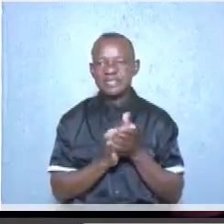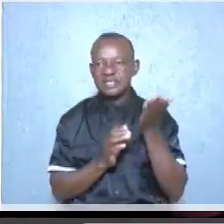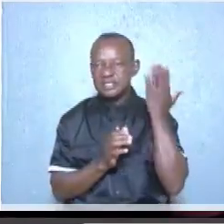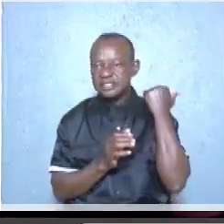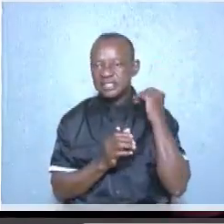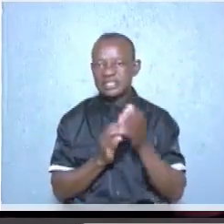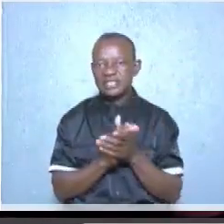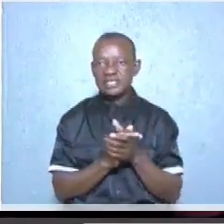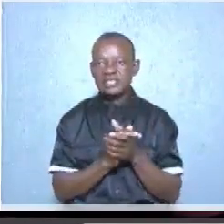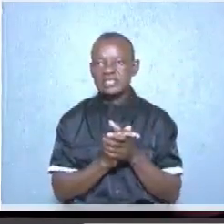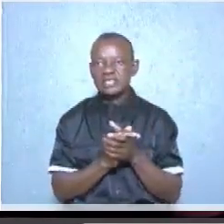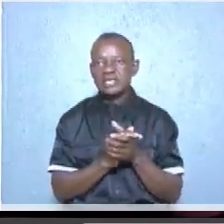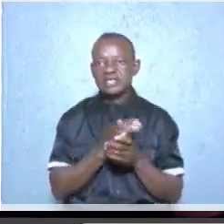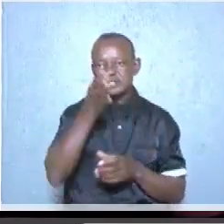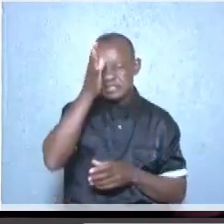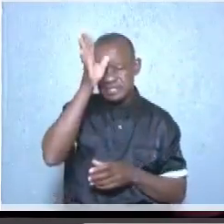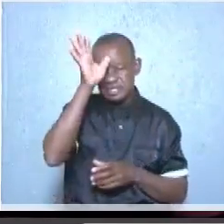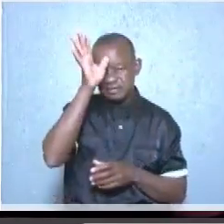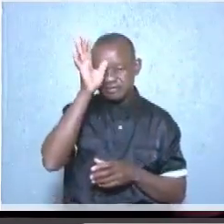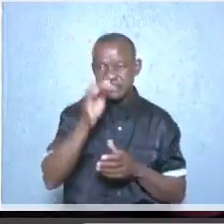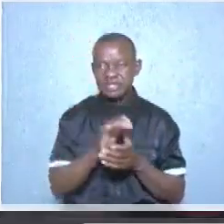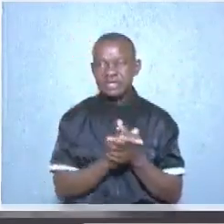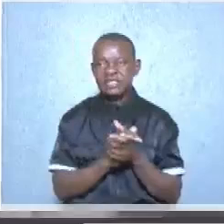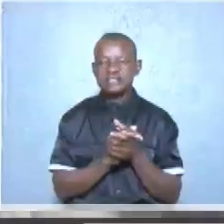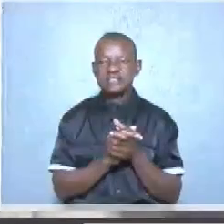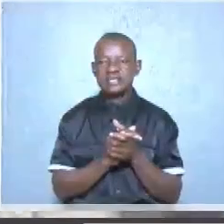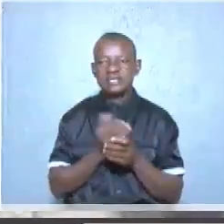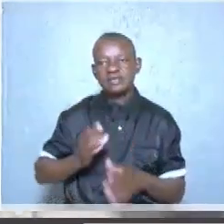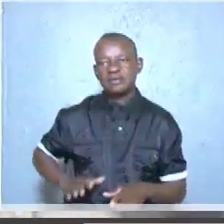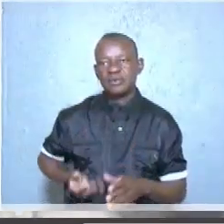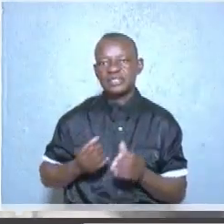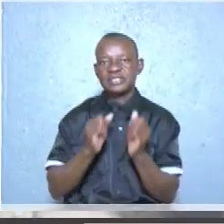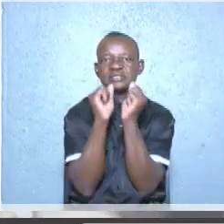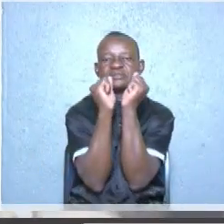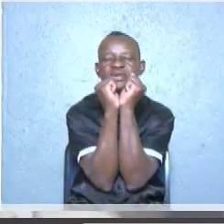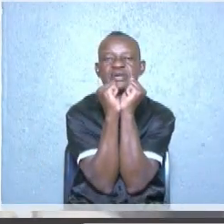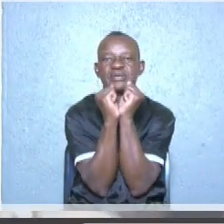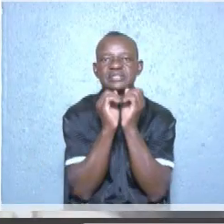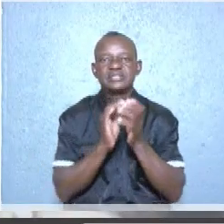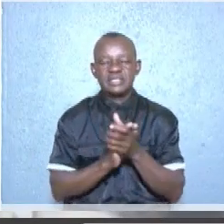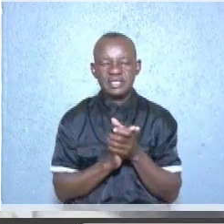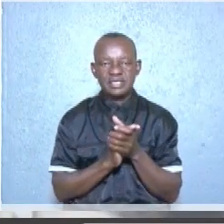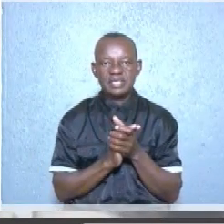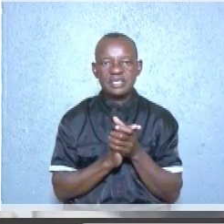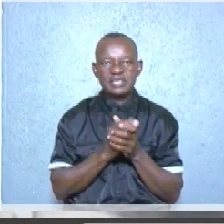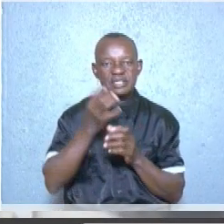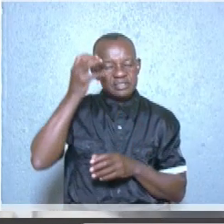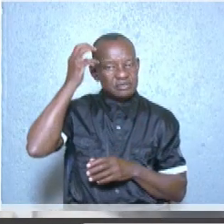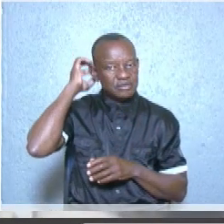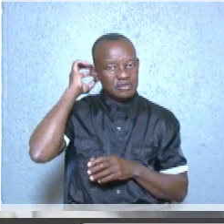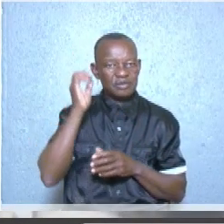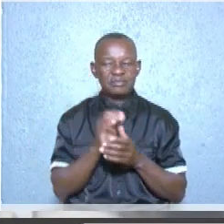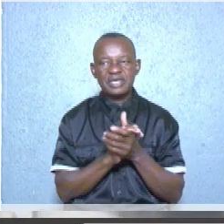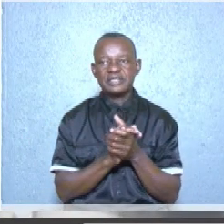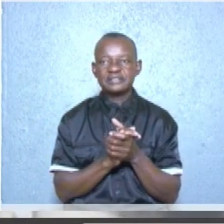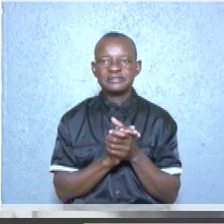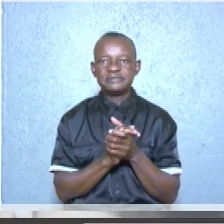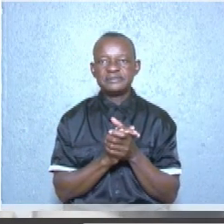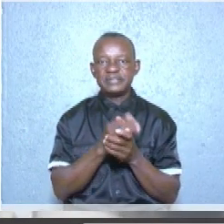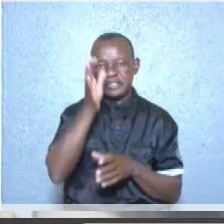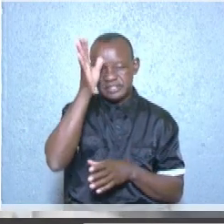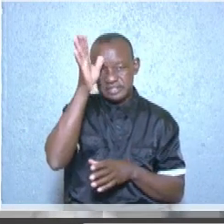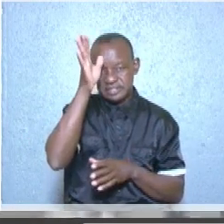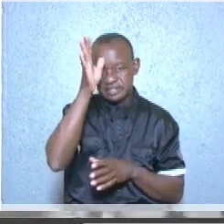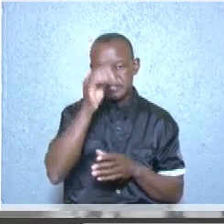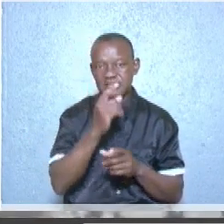he was not able to move freely. So when I heard that, so the moment the founding father returned to Namibia,